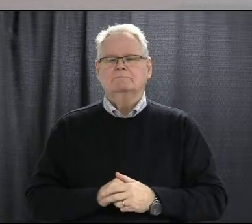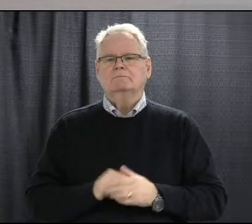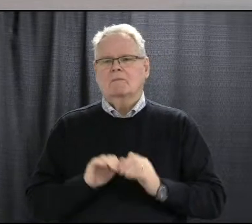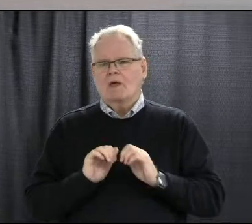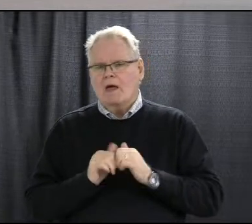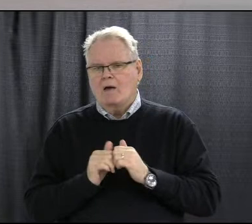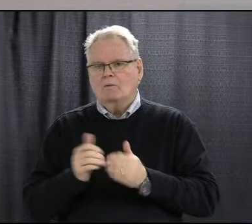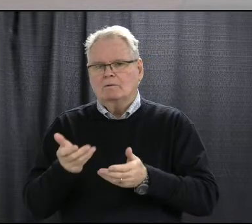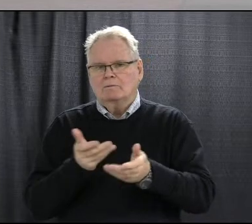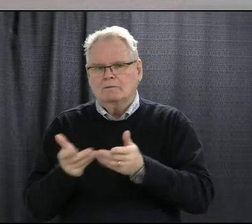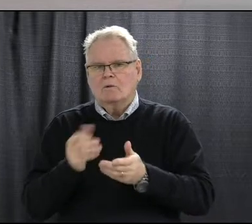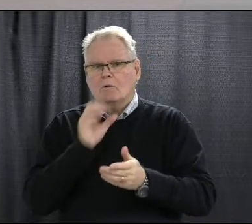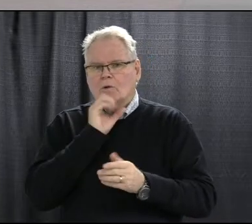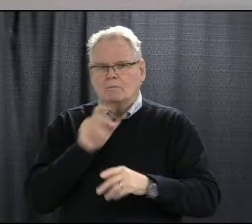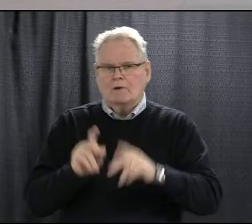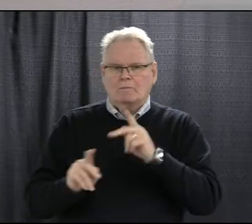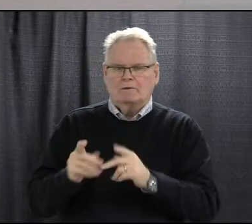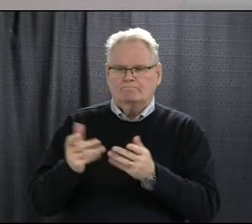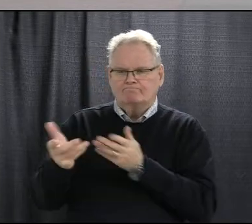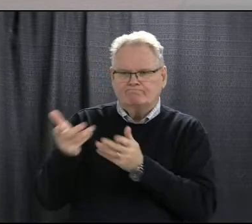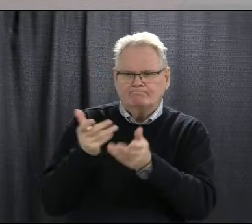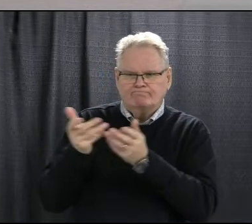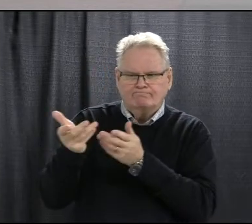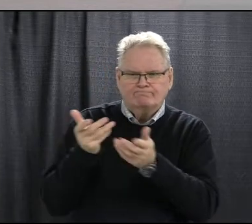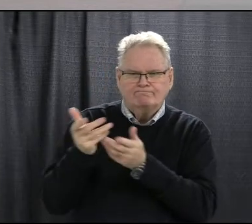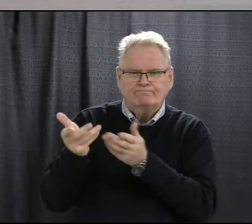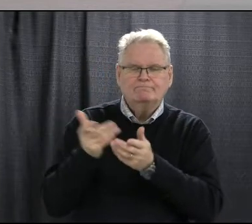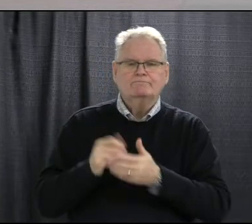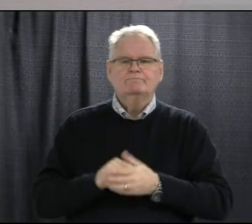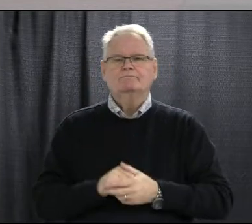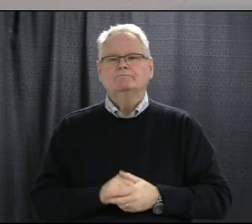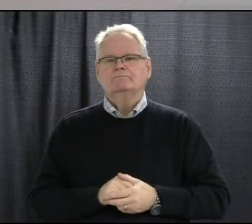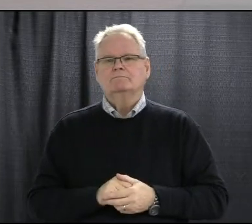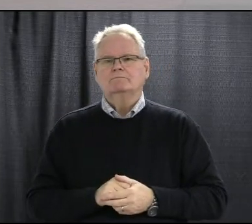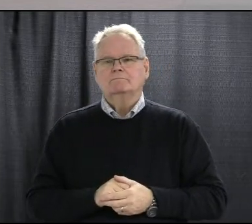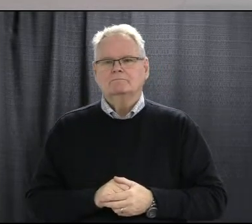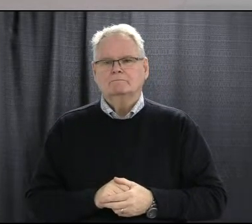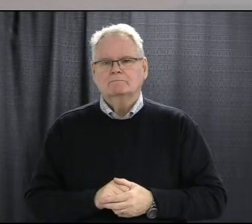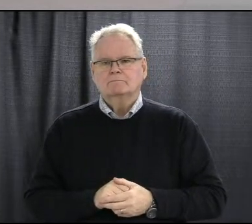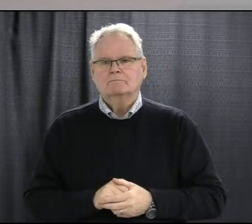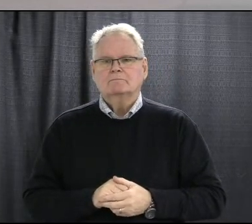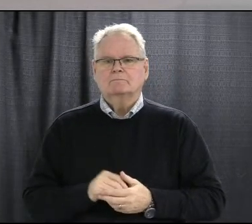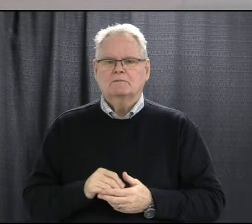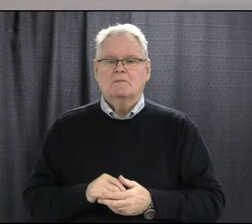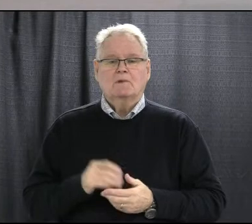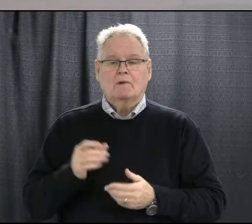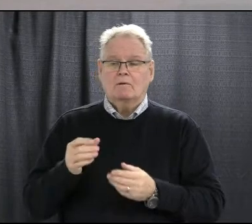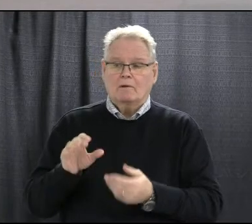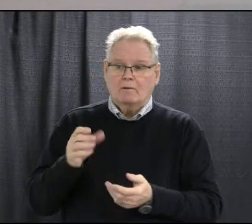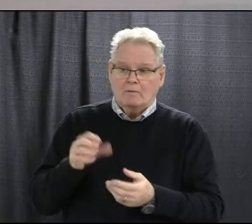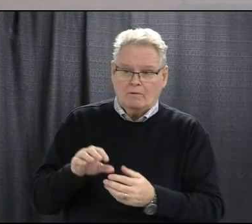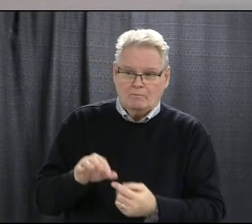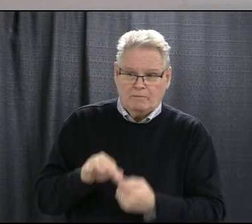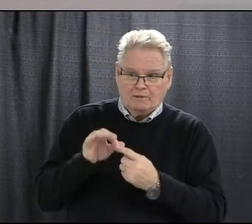important. Well, thank you, everybody. Thank you.